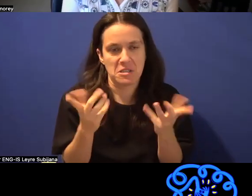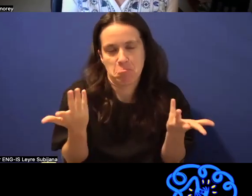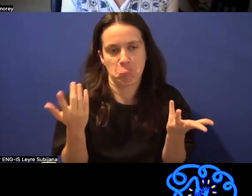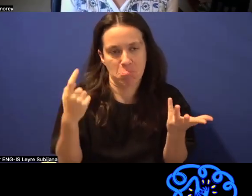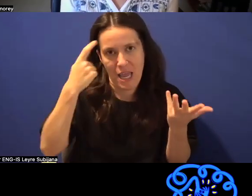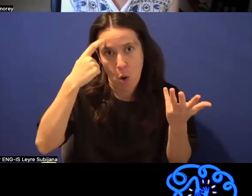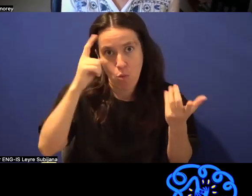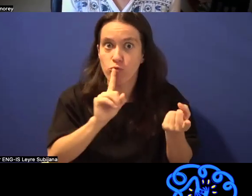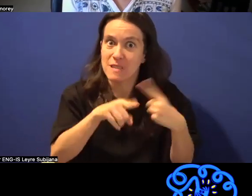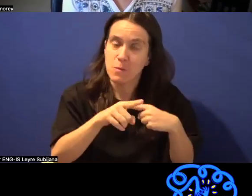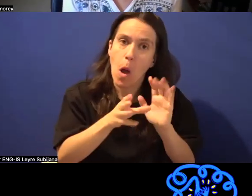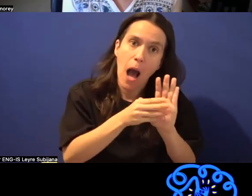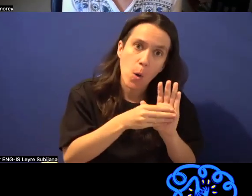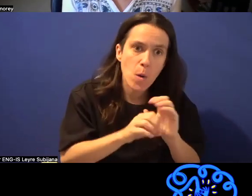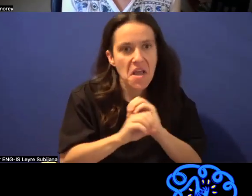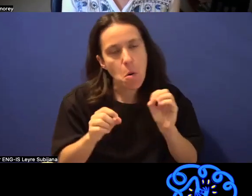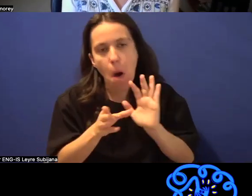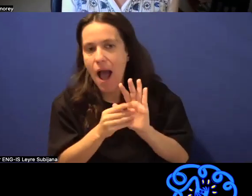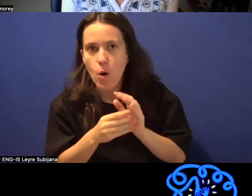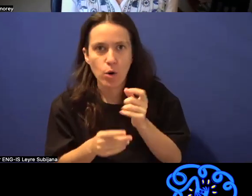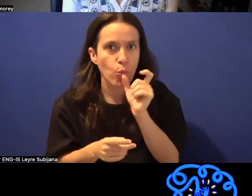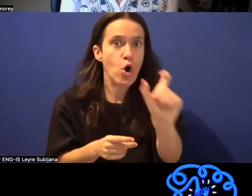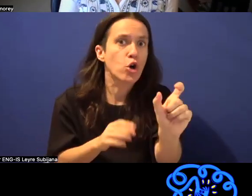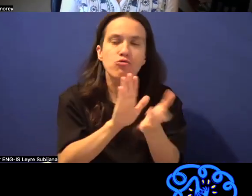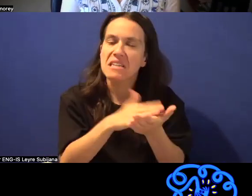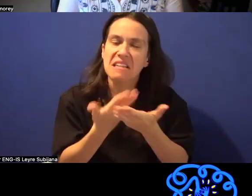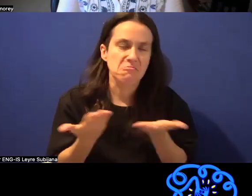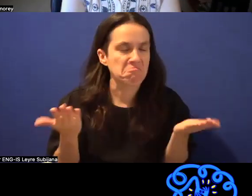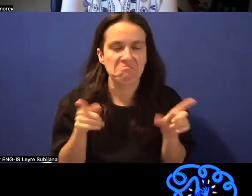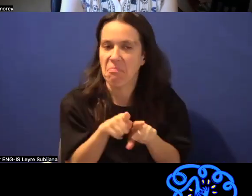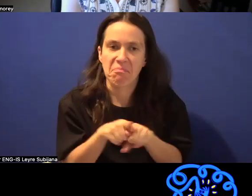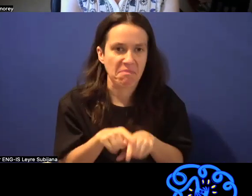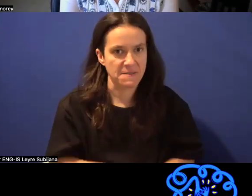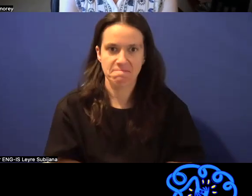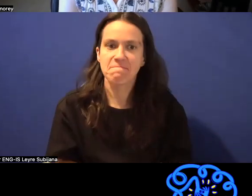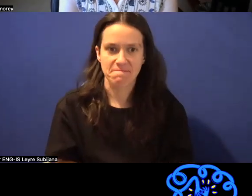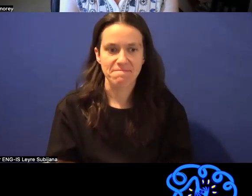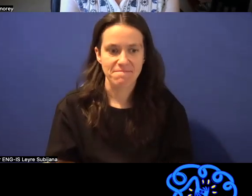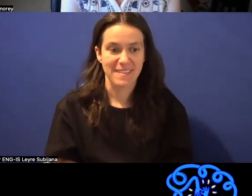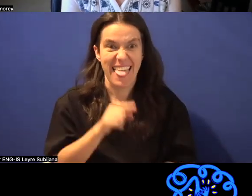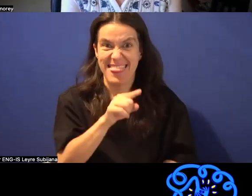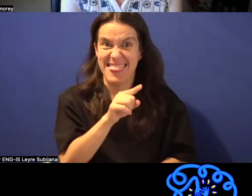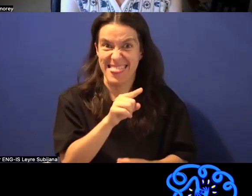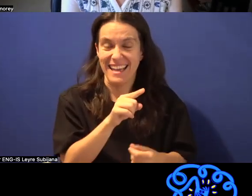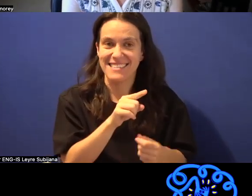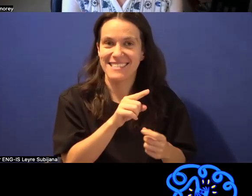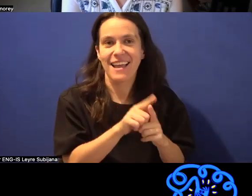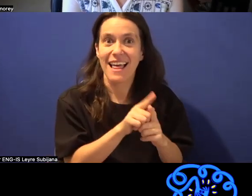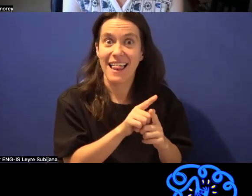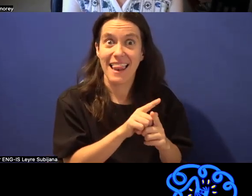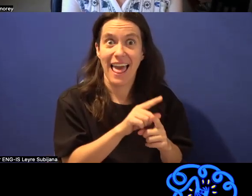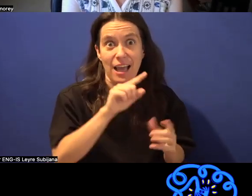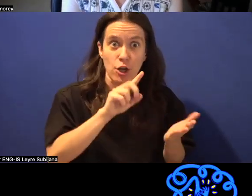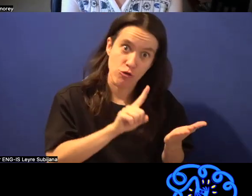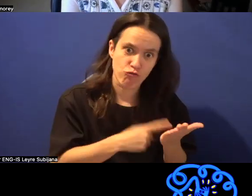response to iconic and non-iconic signs. So this actually replicates a paper by Mark